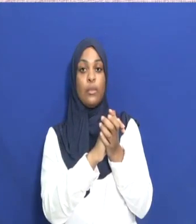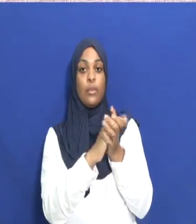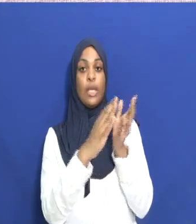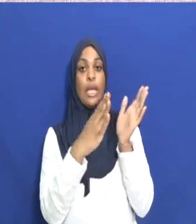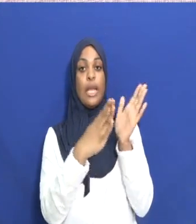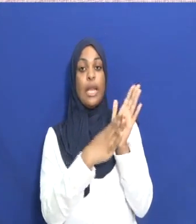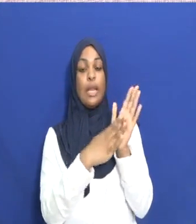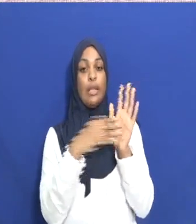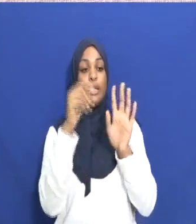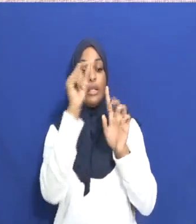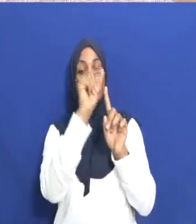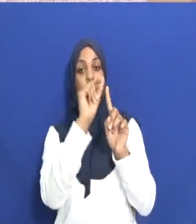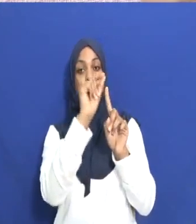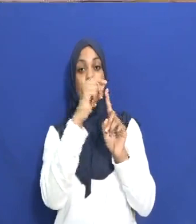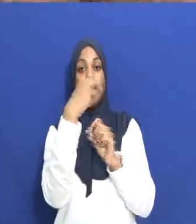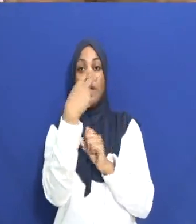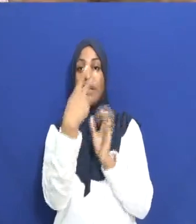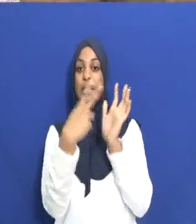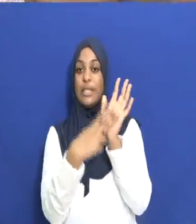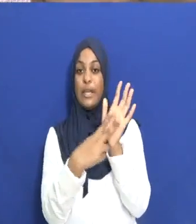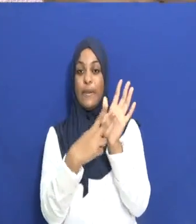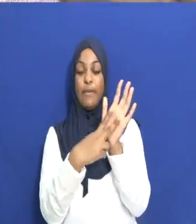Okay, good. So now we have seen that